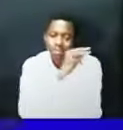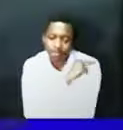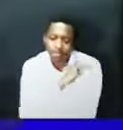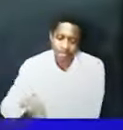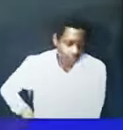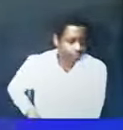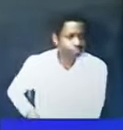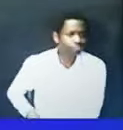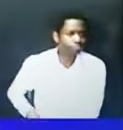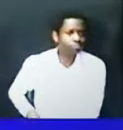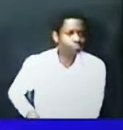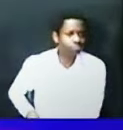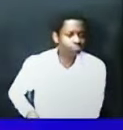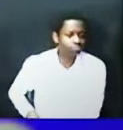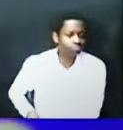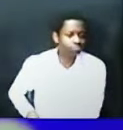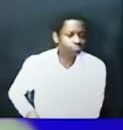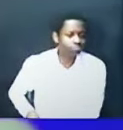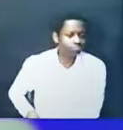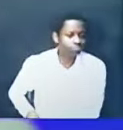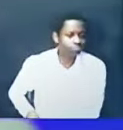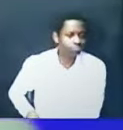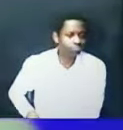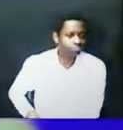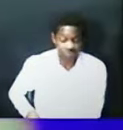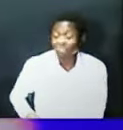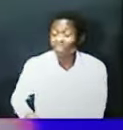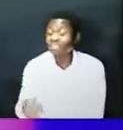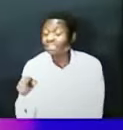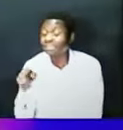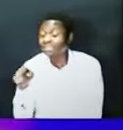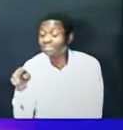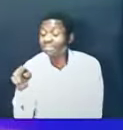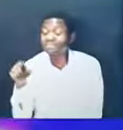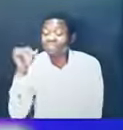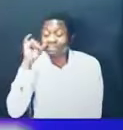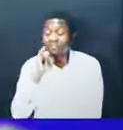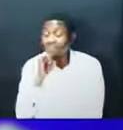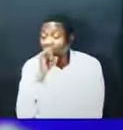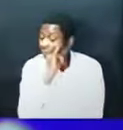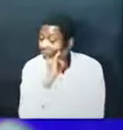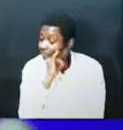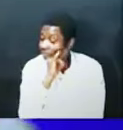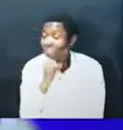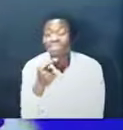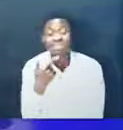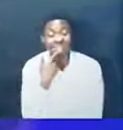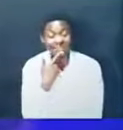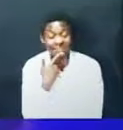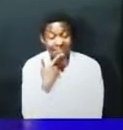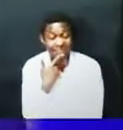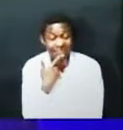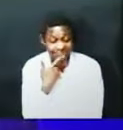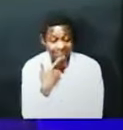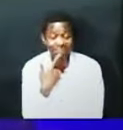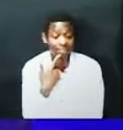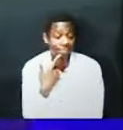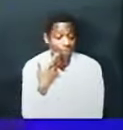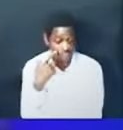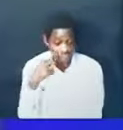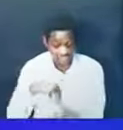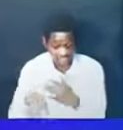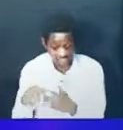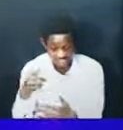the statement God made in the Garden of Eden that the seed of the woman will crush the serpent's